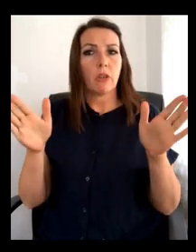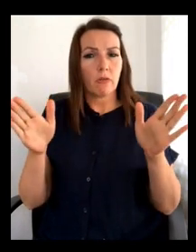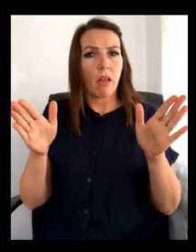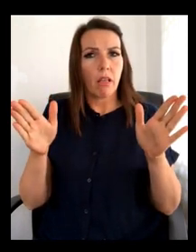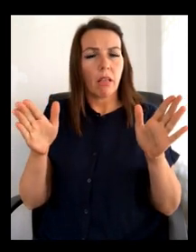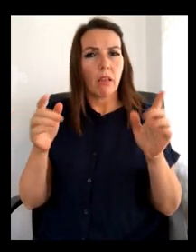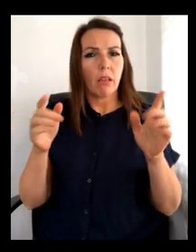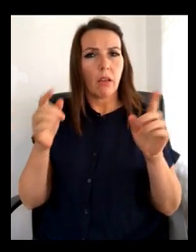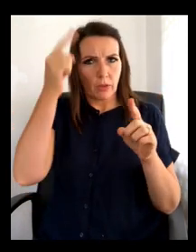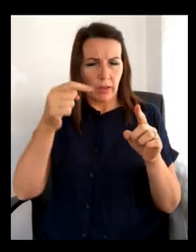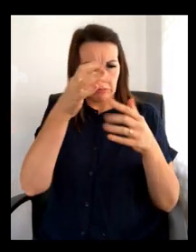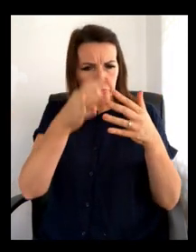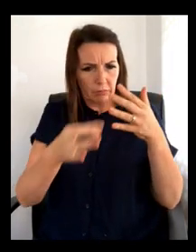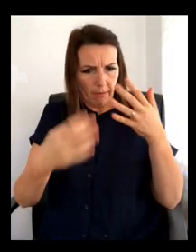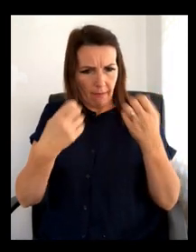toolbox.